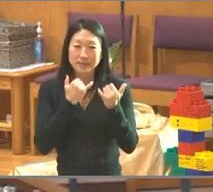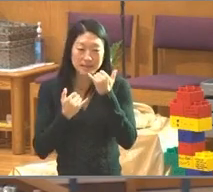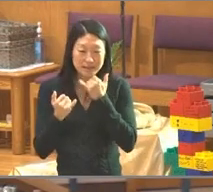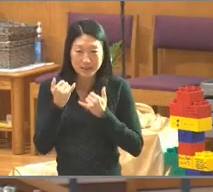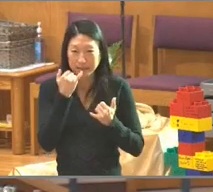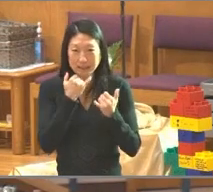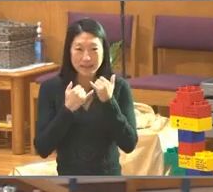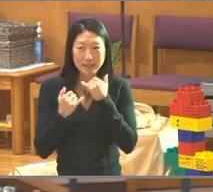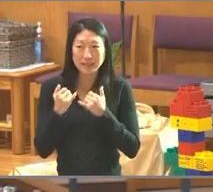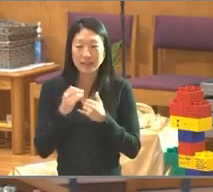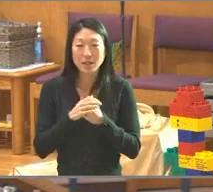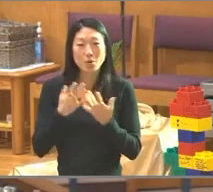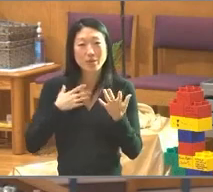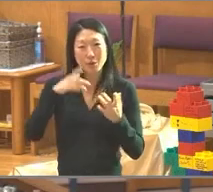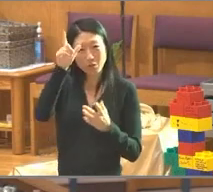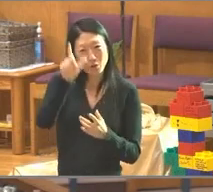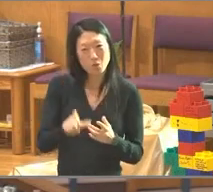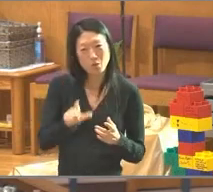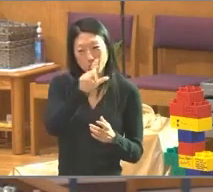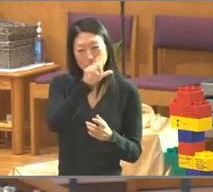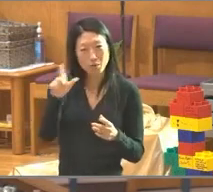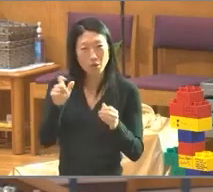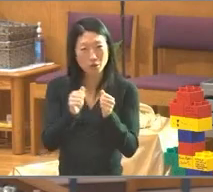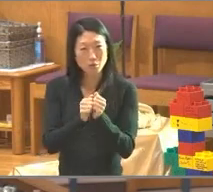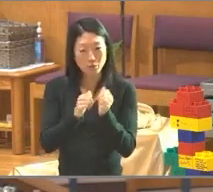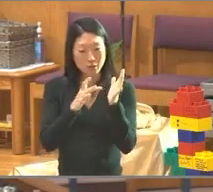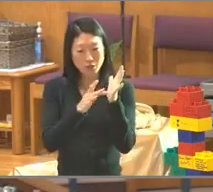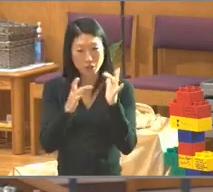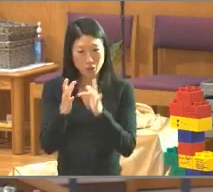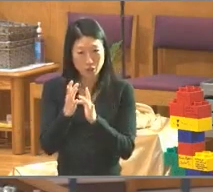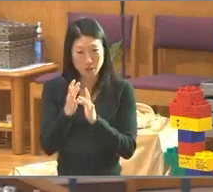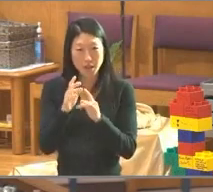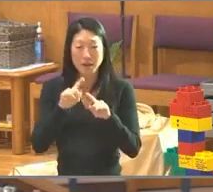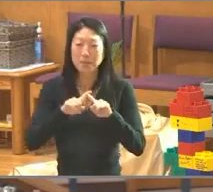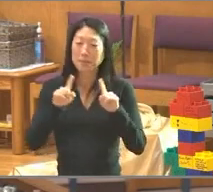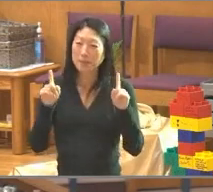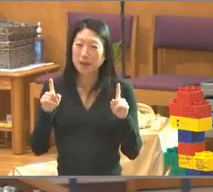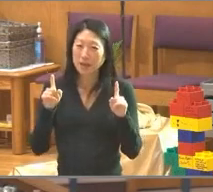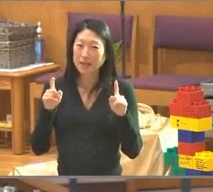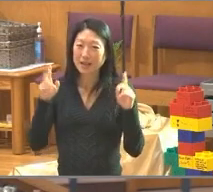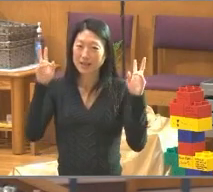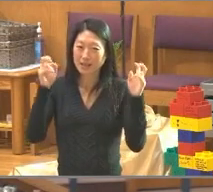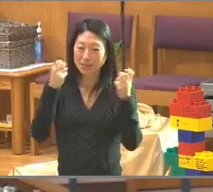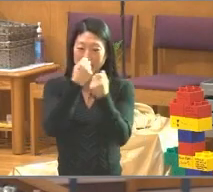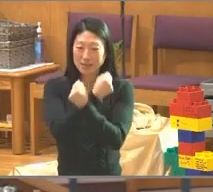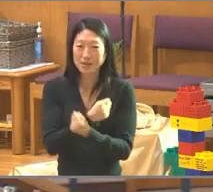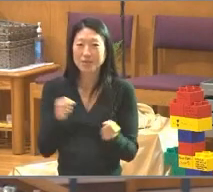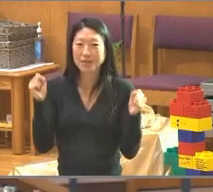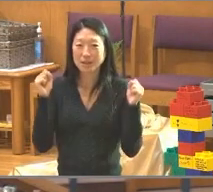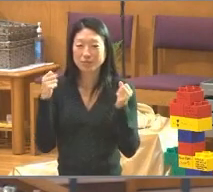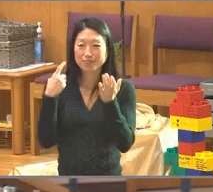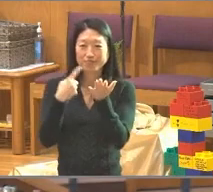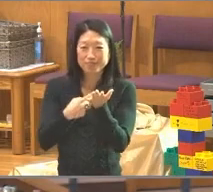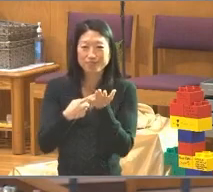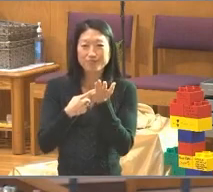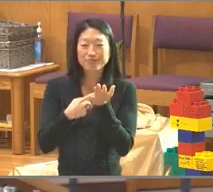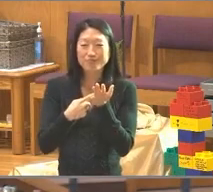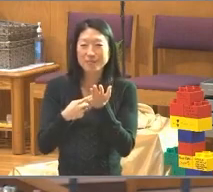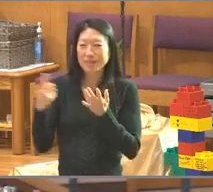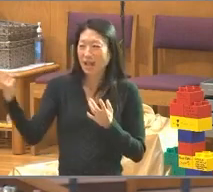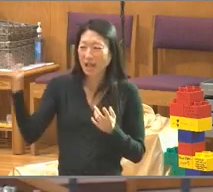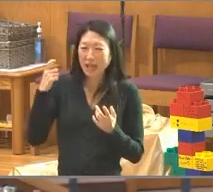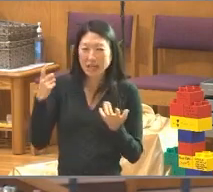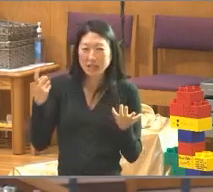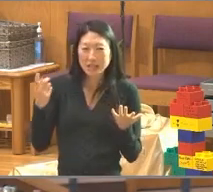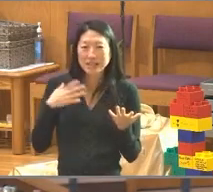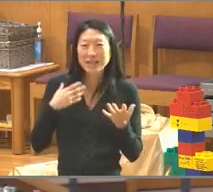dialogue while on the cross with Jesus, but the subject of salvation hangs the thickest in the air. Jesus is asked,